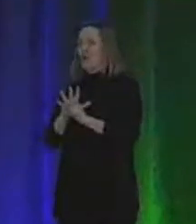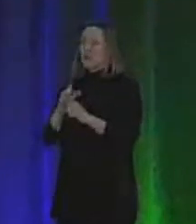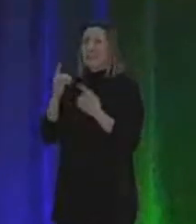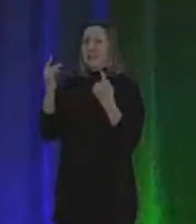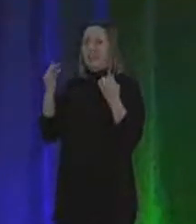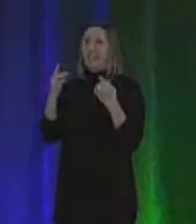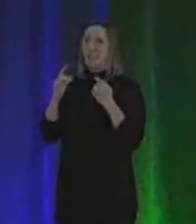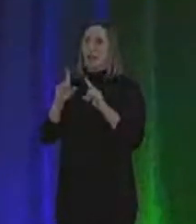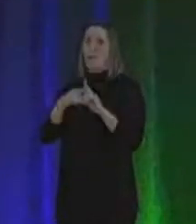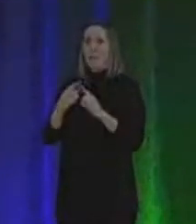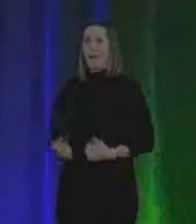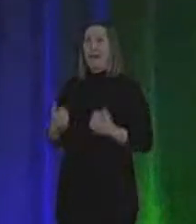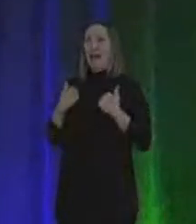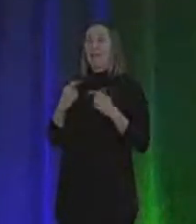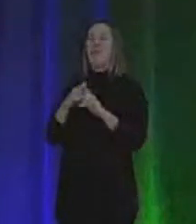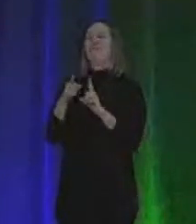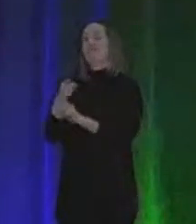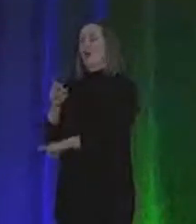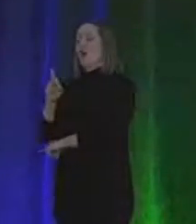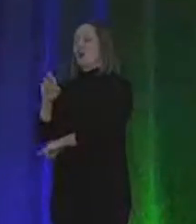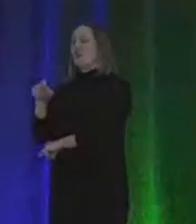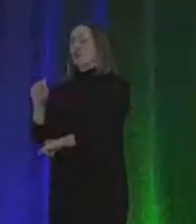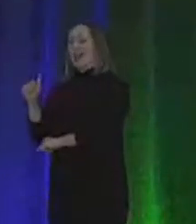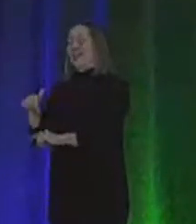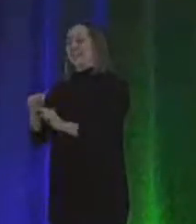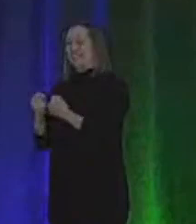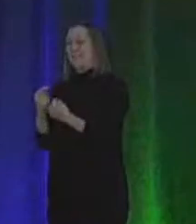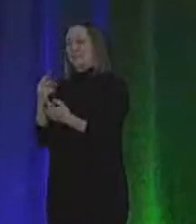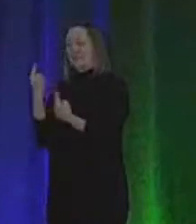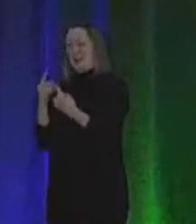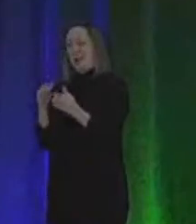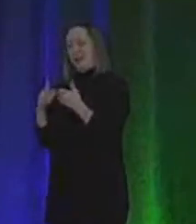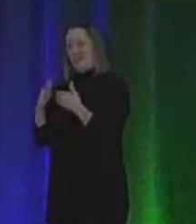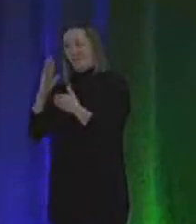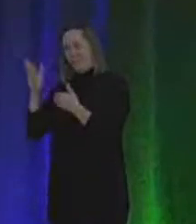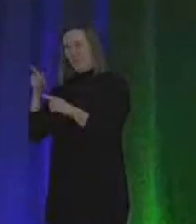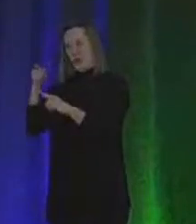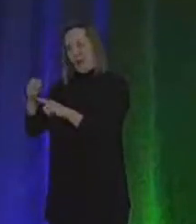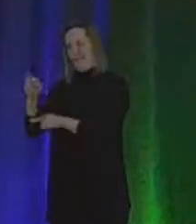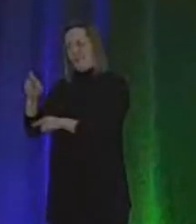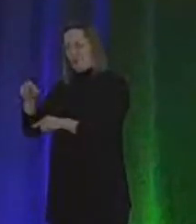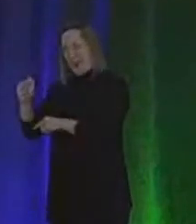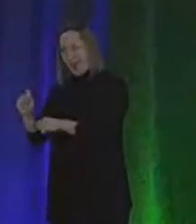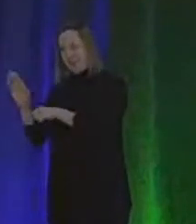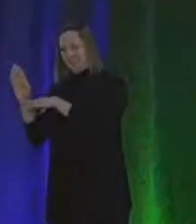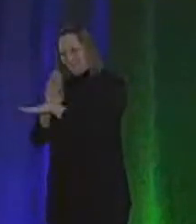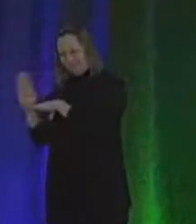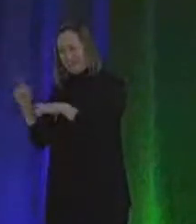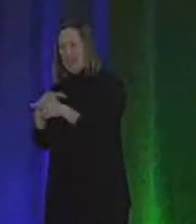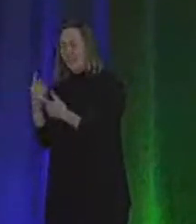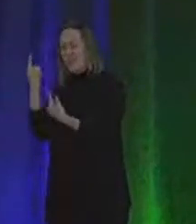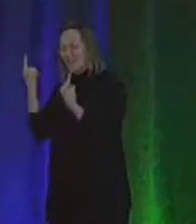life decisions, the React team was thinking about the future of React. And more specifically, they were kind of thinking about